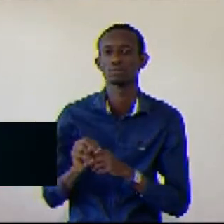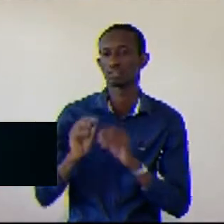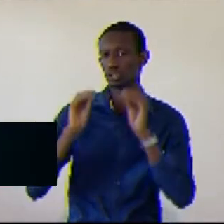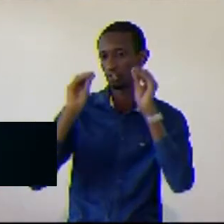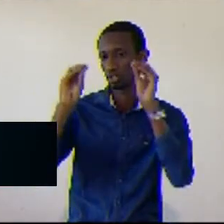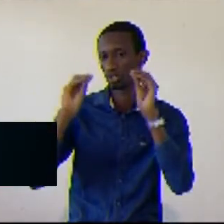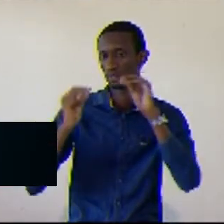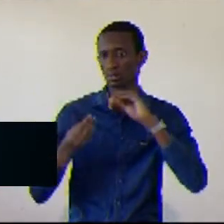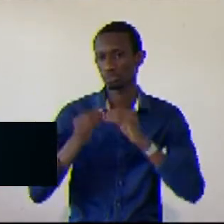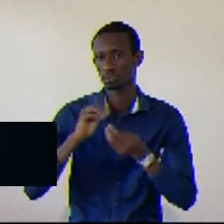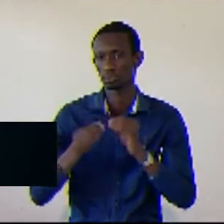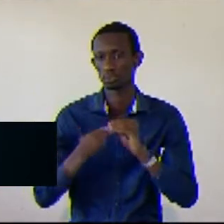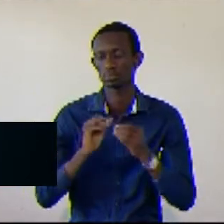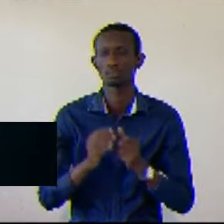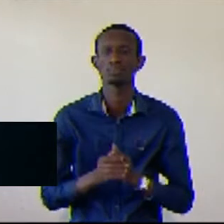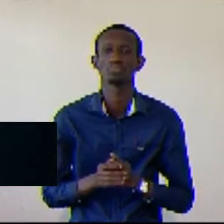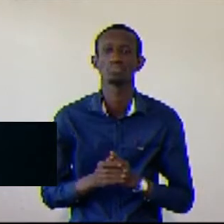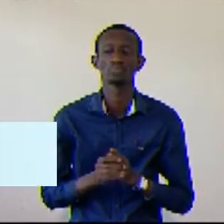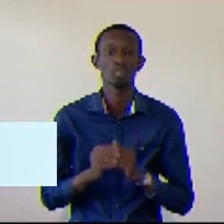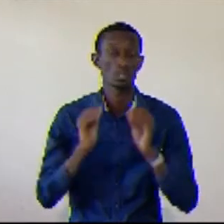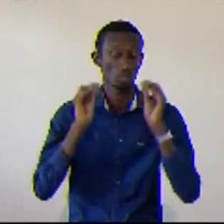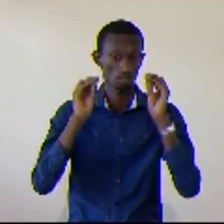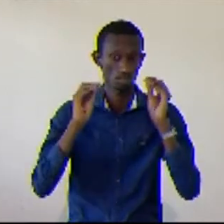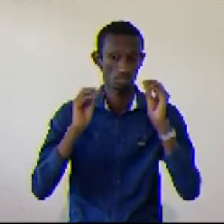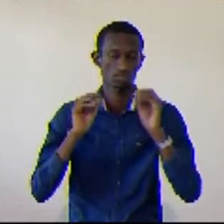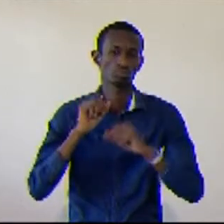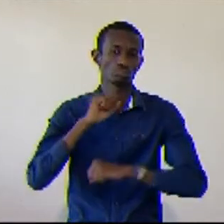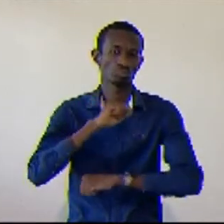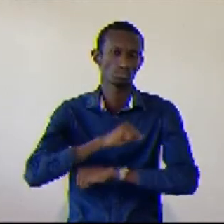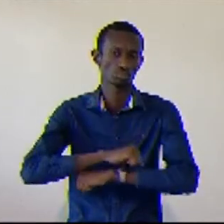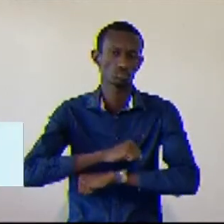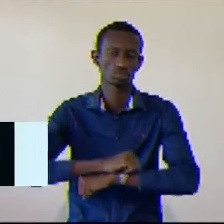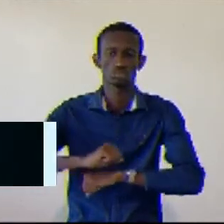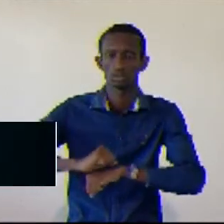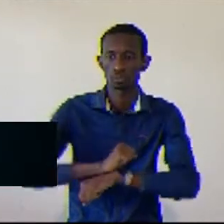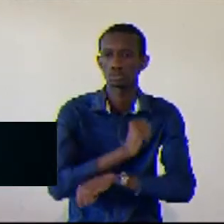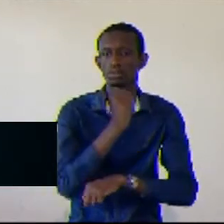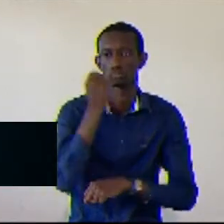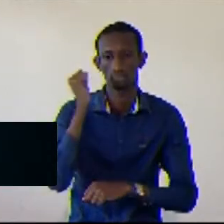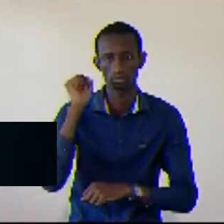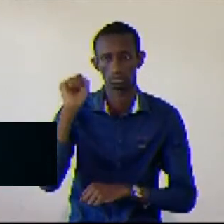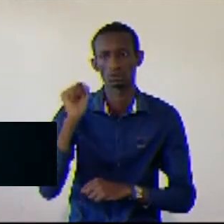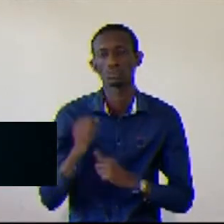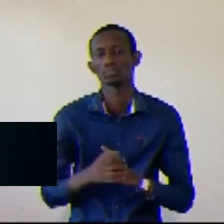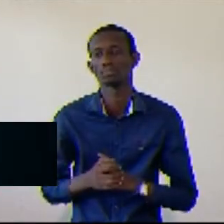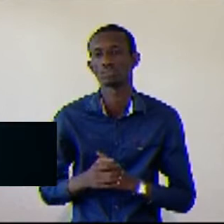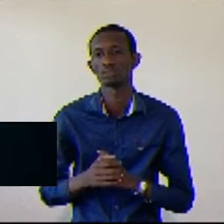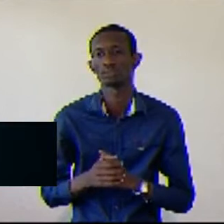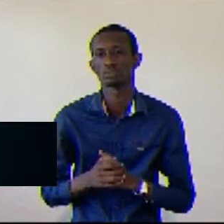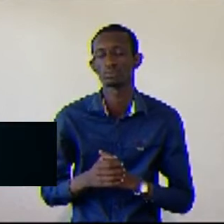I'm back with senior 5 student in Unit 4,